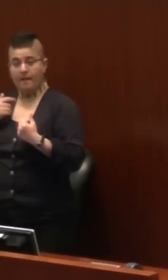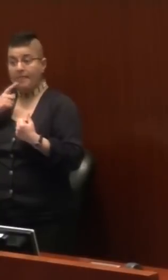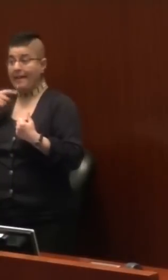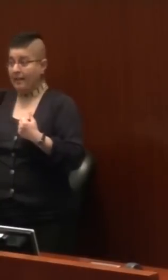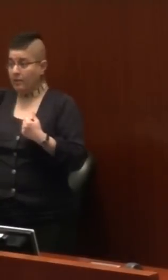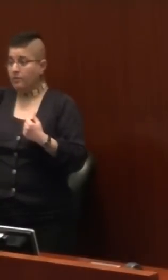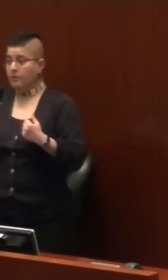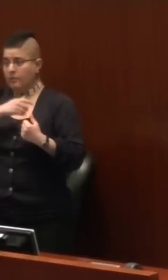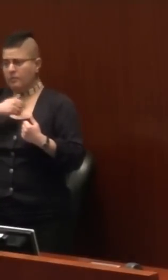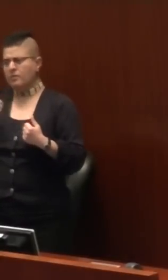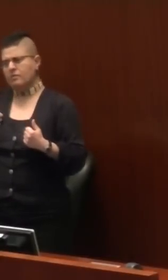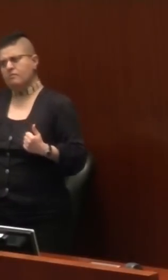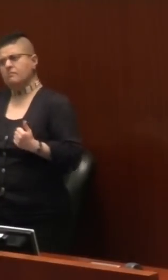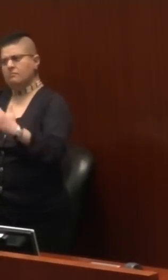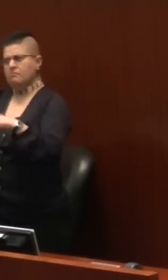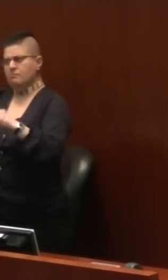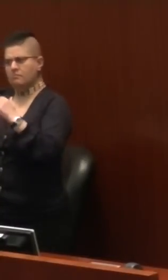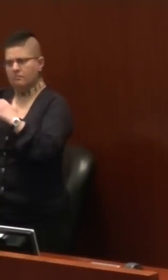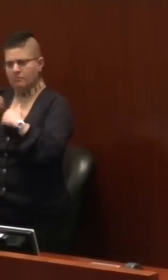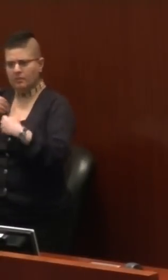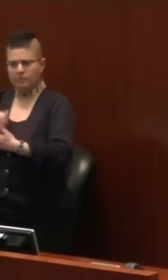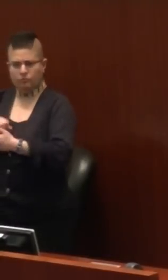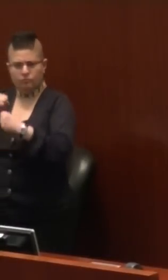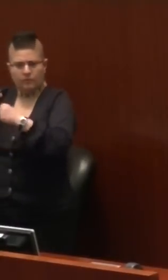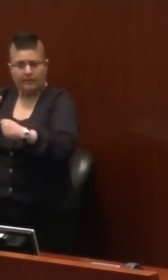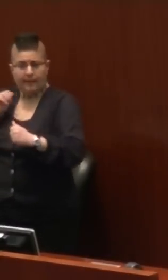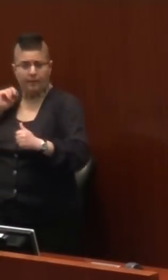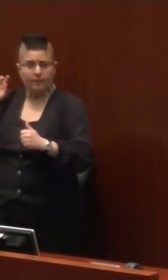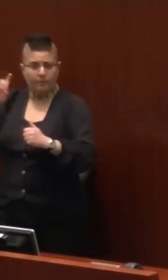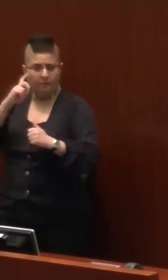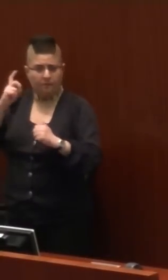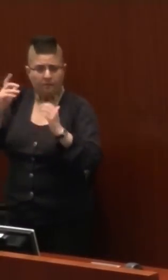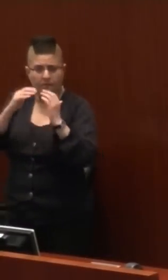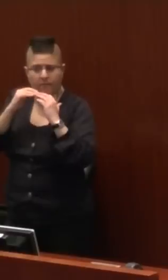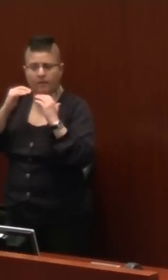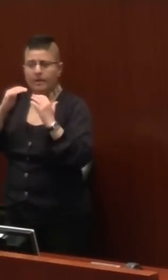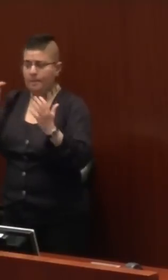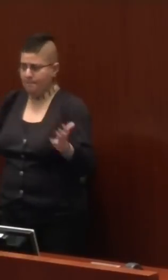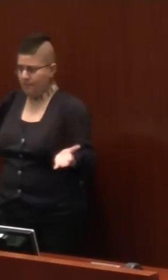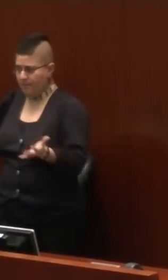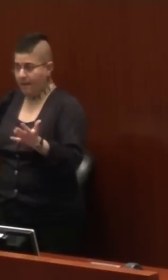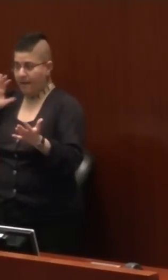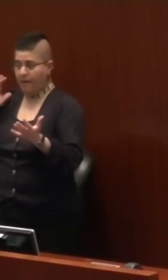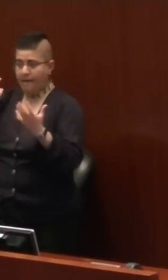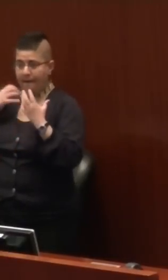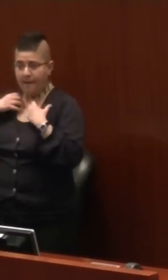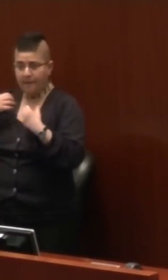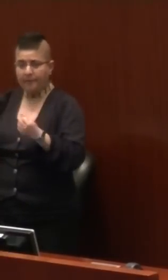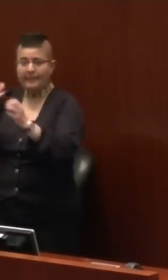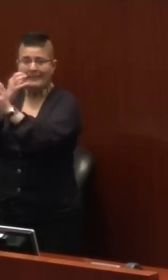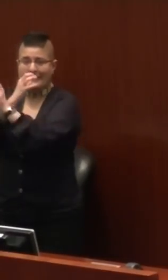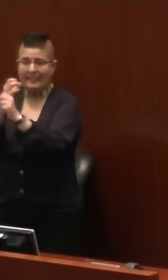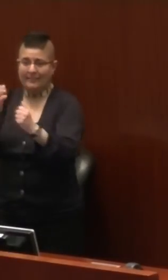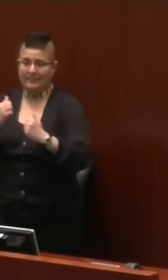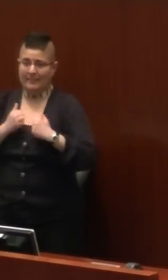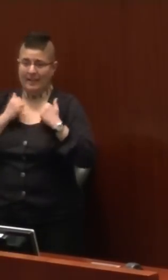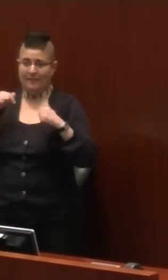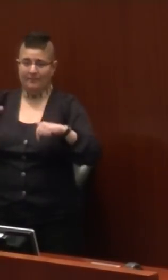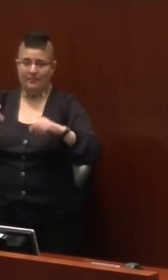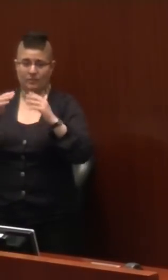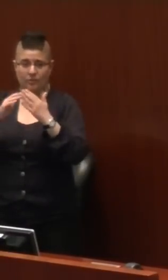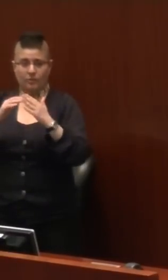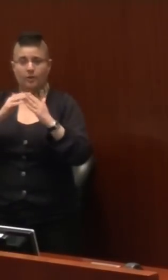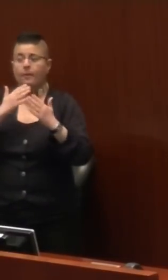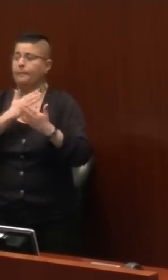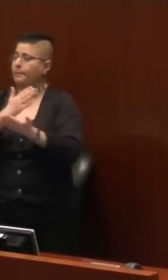account. Their work strengthens our democracy, improves our population's health, and saves lives in our city.